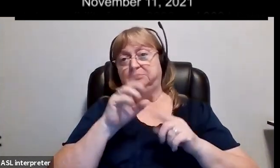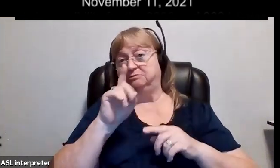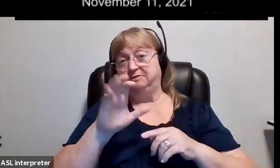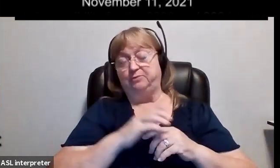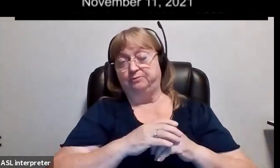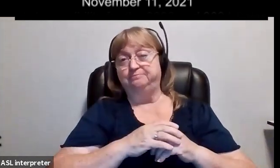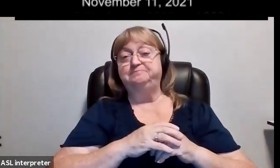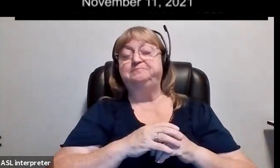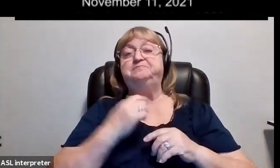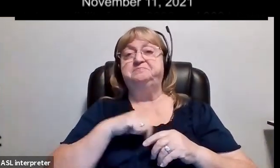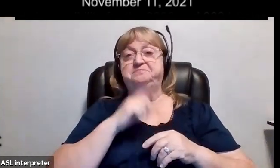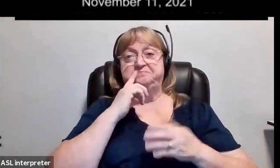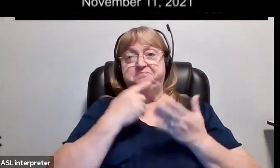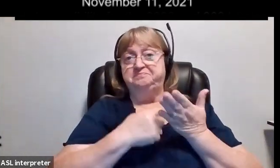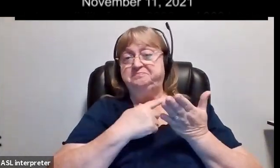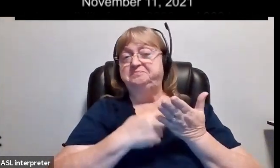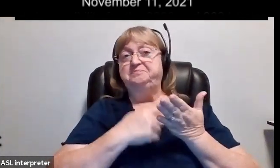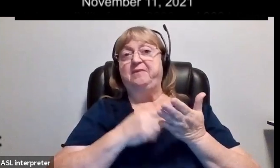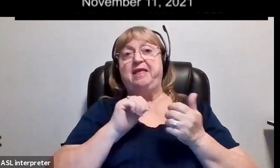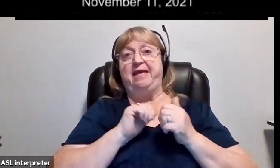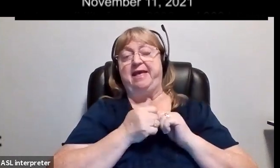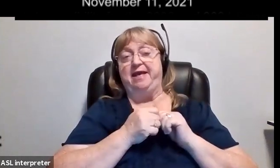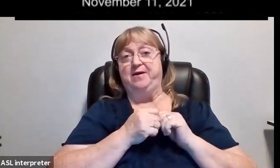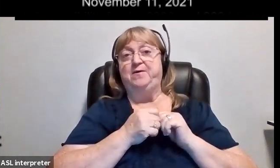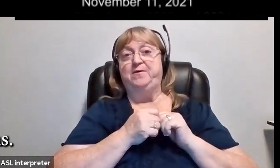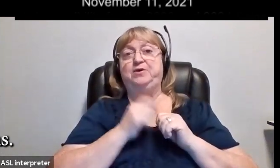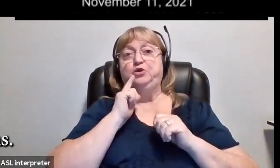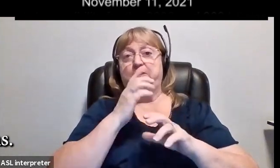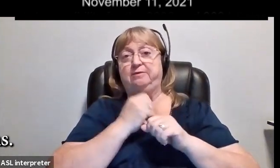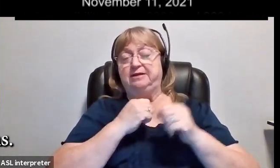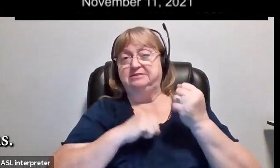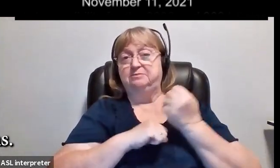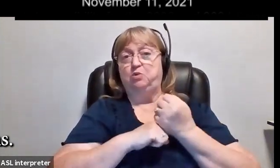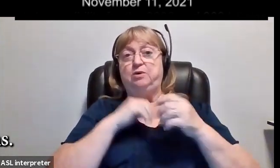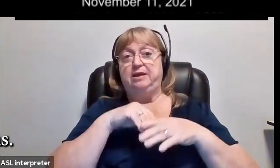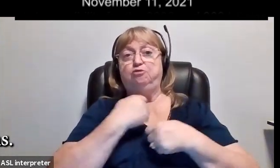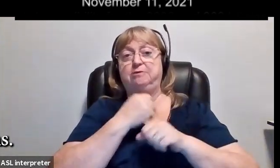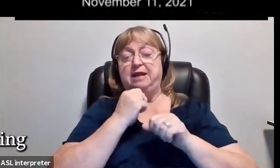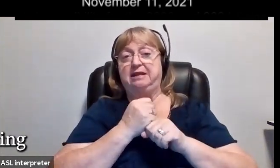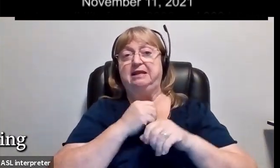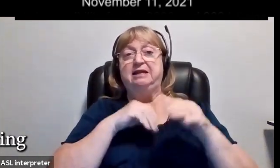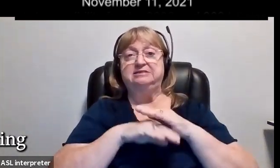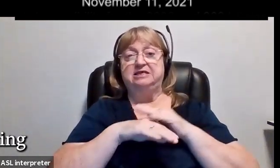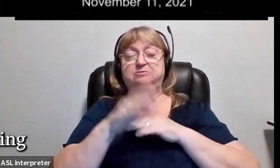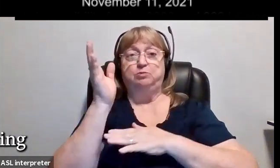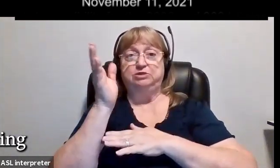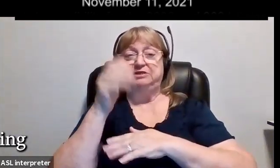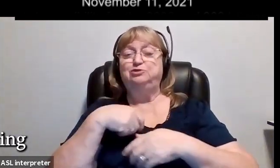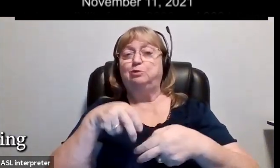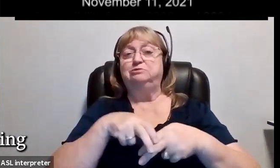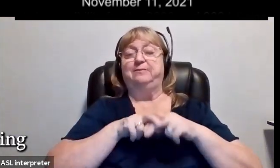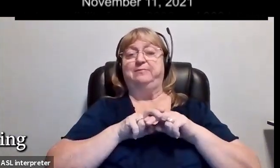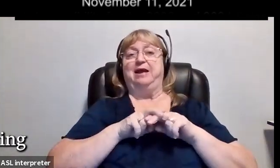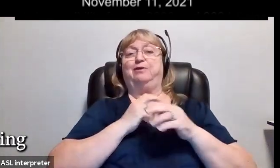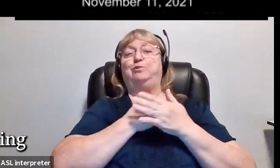So we'll go over as well how you're going to get support in creating accessible presentations. So just sit back, relax,